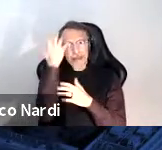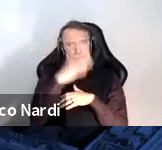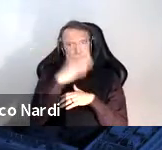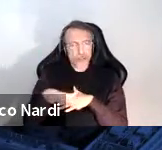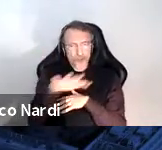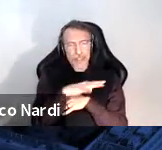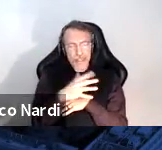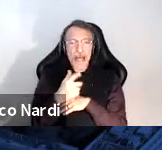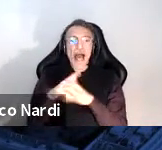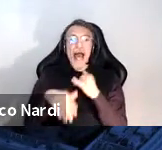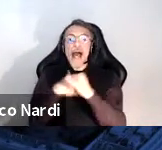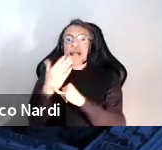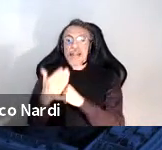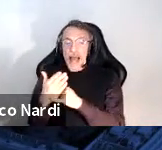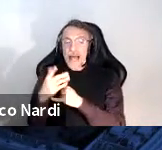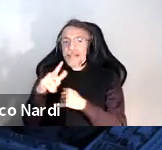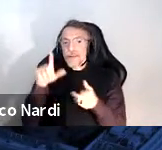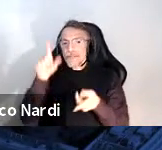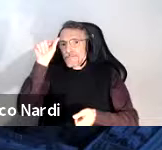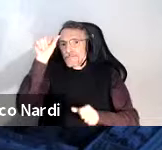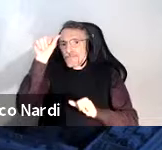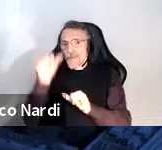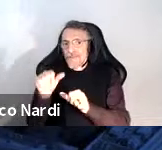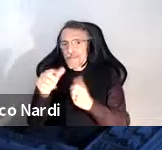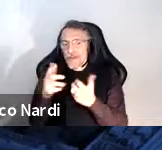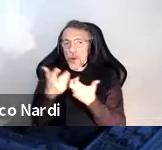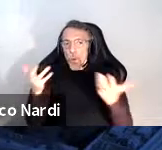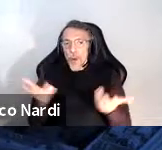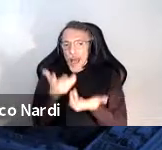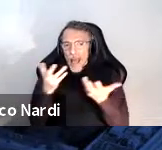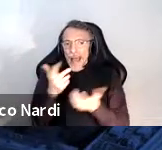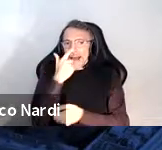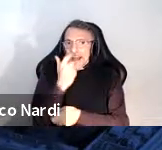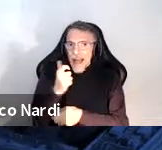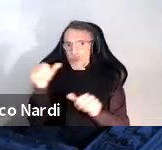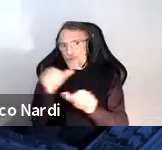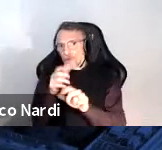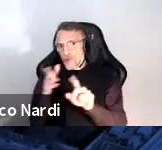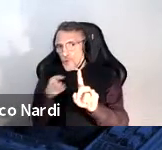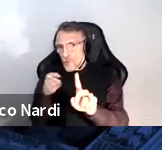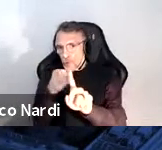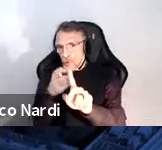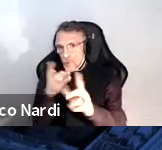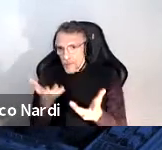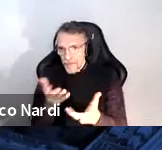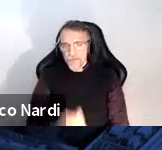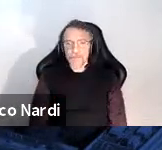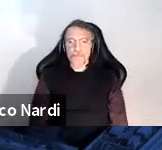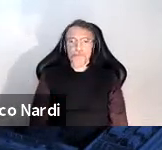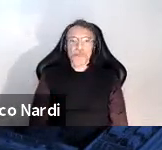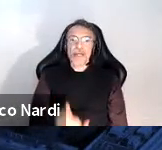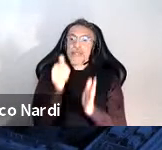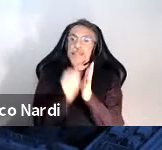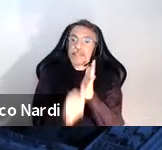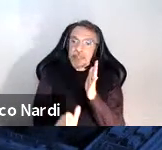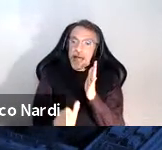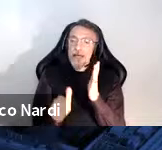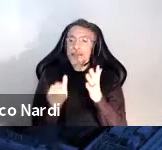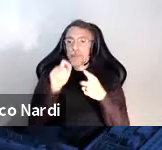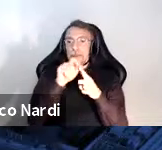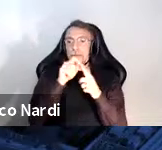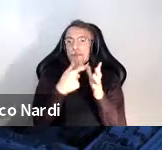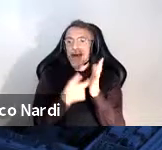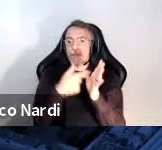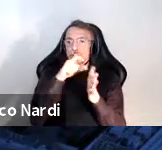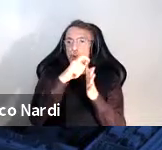I will close with a brief note on where we can, where we should go from here. So let me start with a paradox.